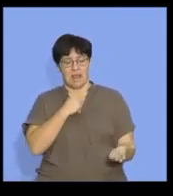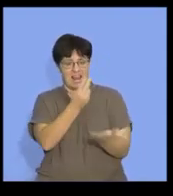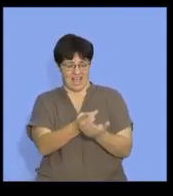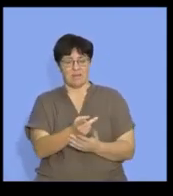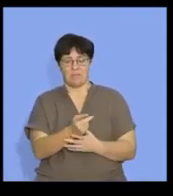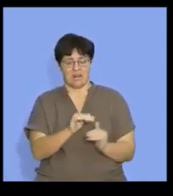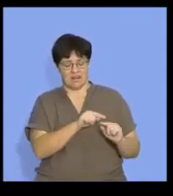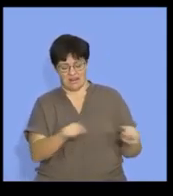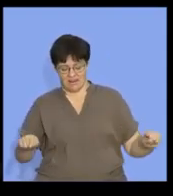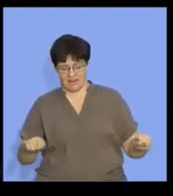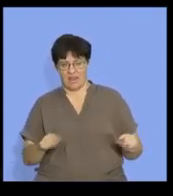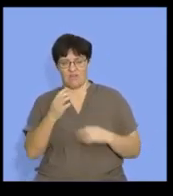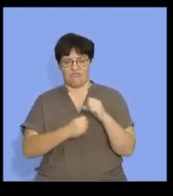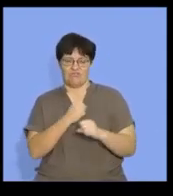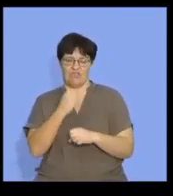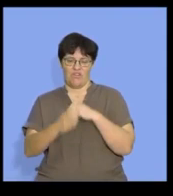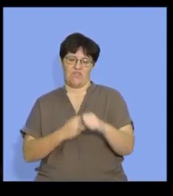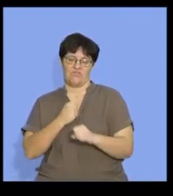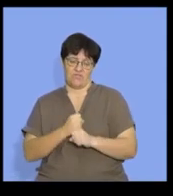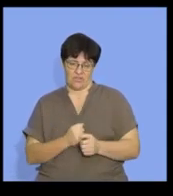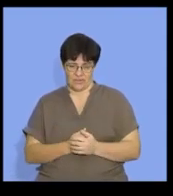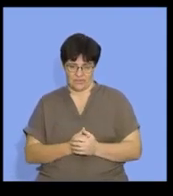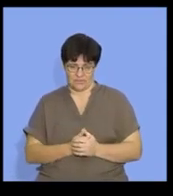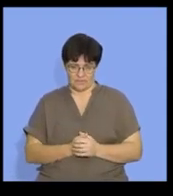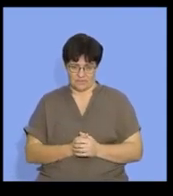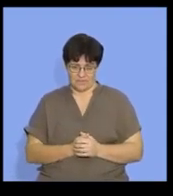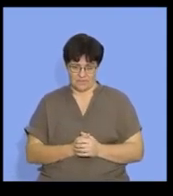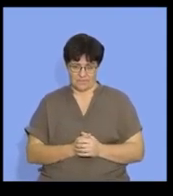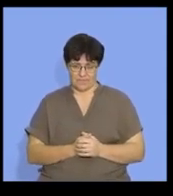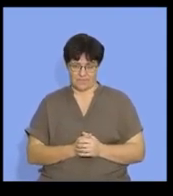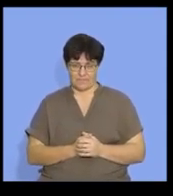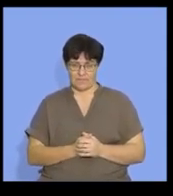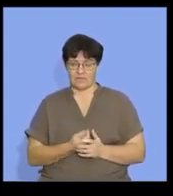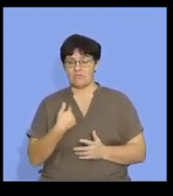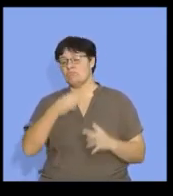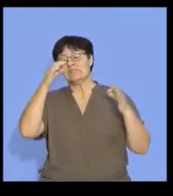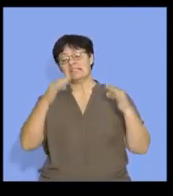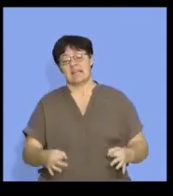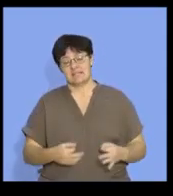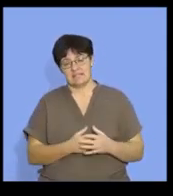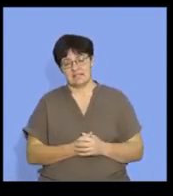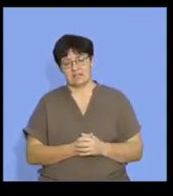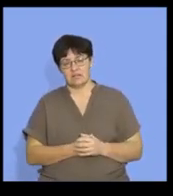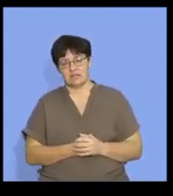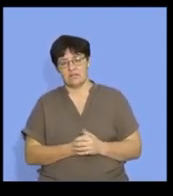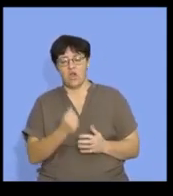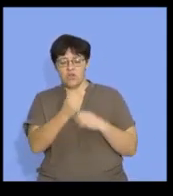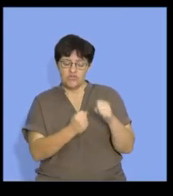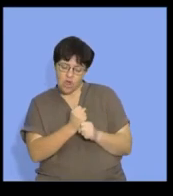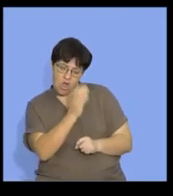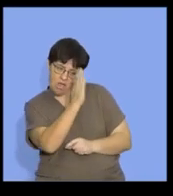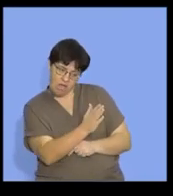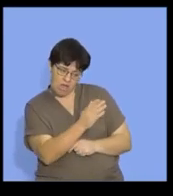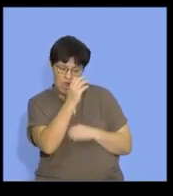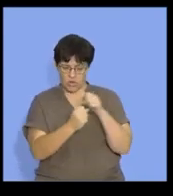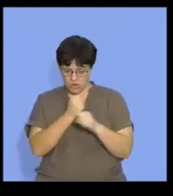down. It's downward. And that would be the year. Right, we decided on which years we were going